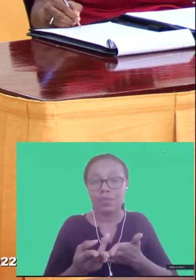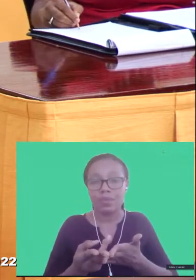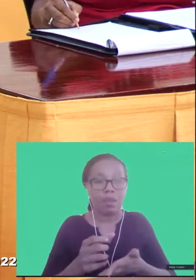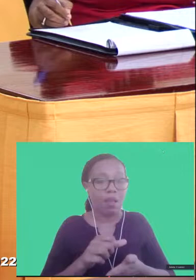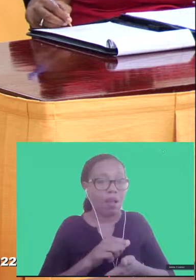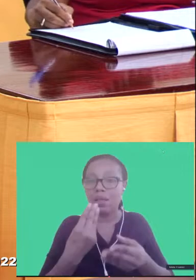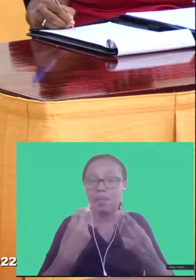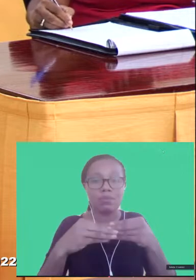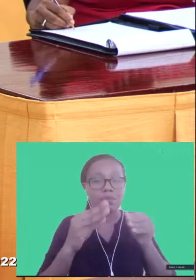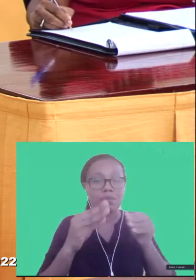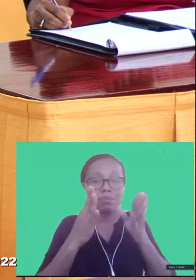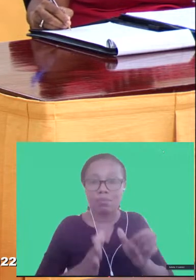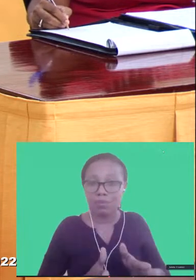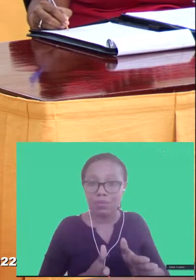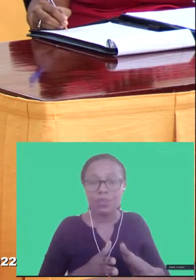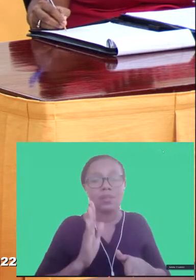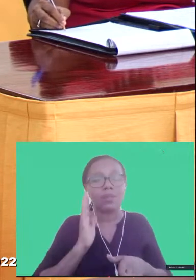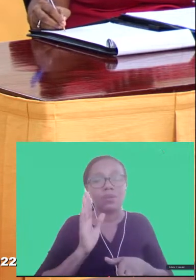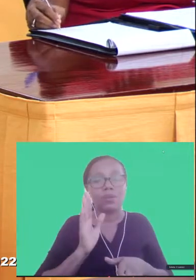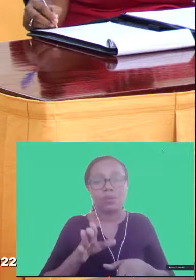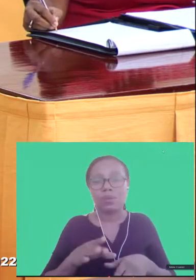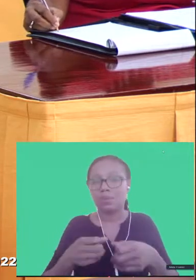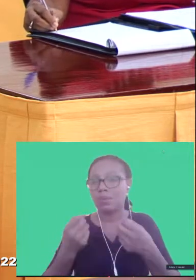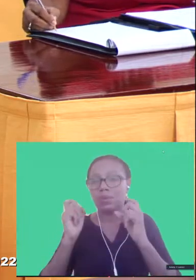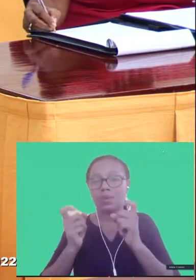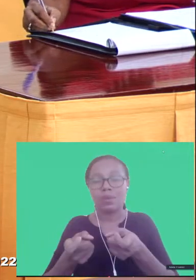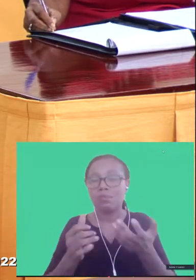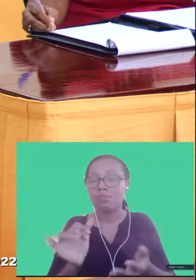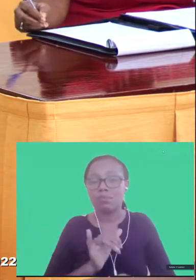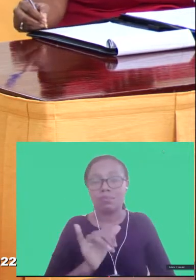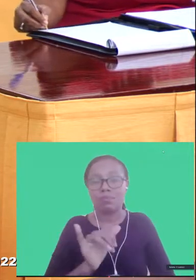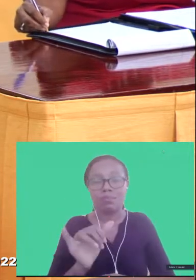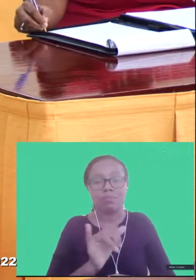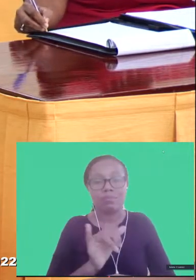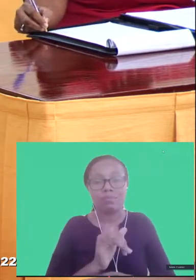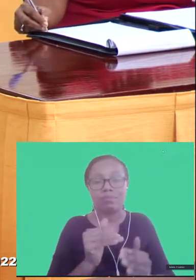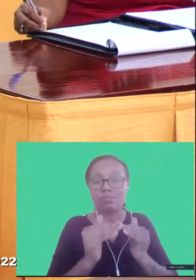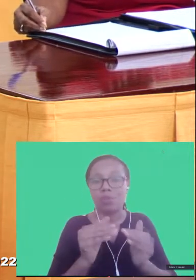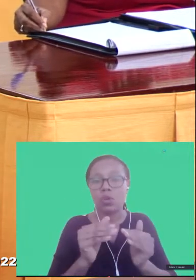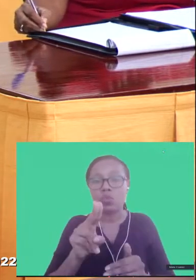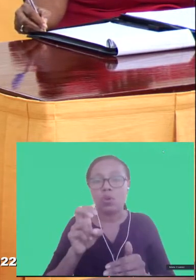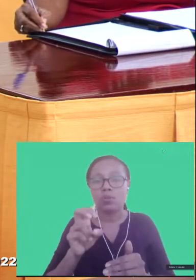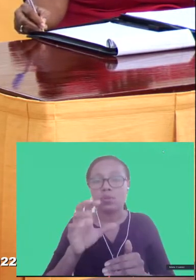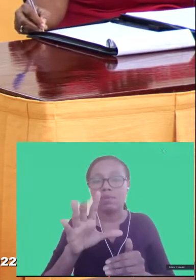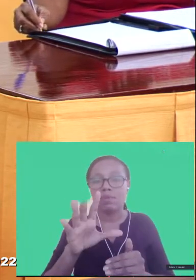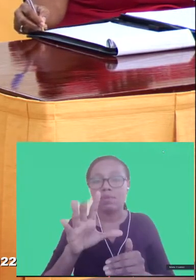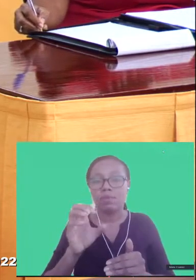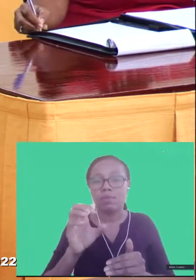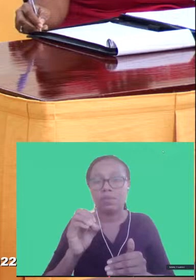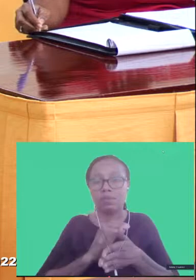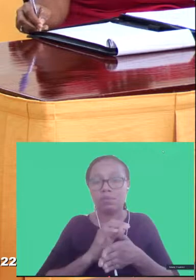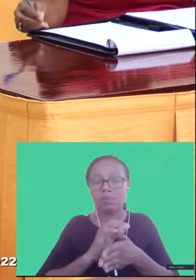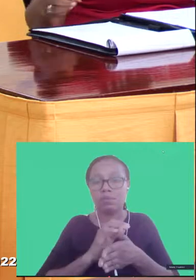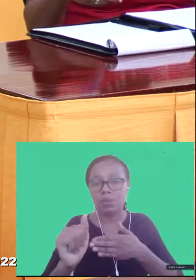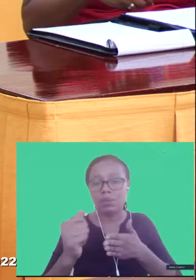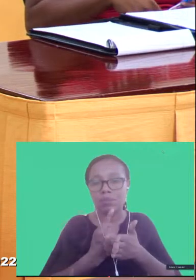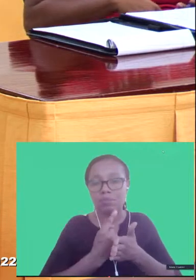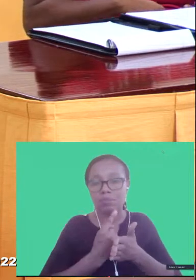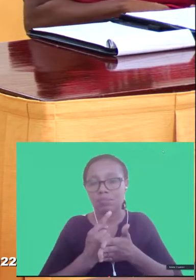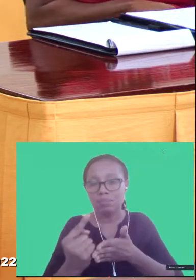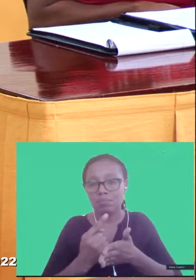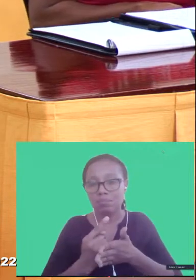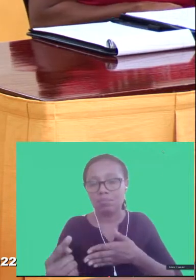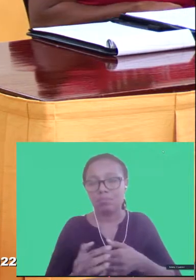week for the period of the shutdown of that sector. So that from the very beginning up until the day that it